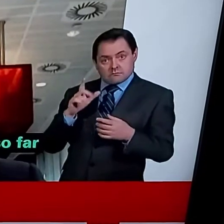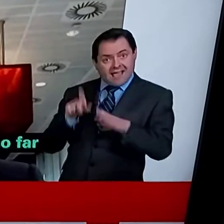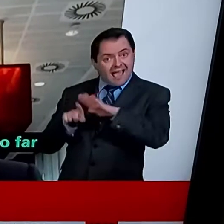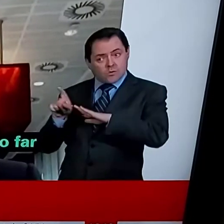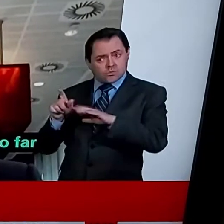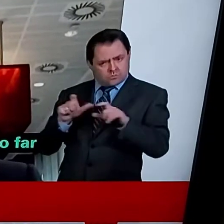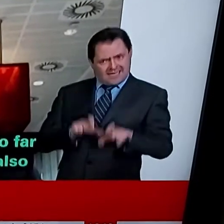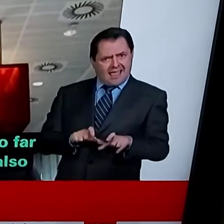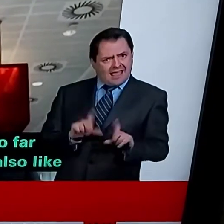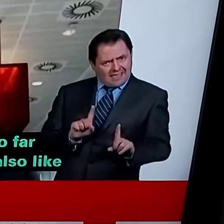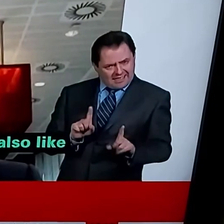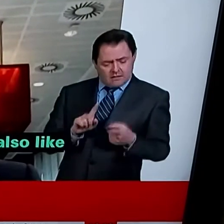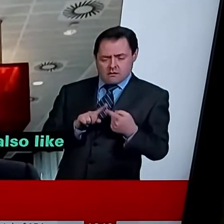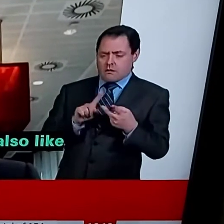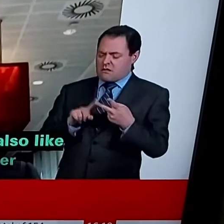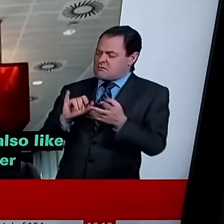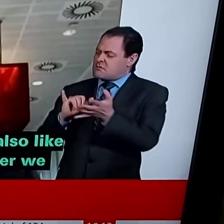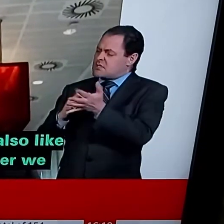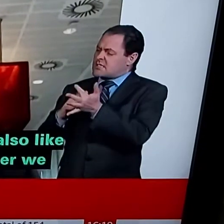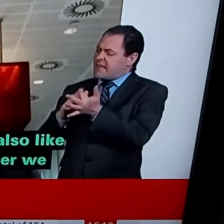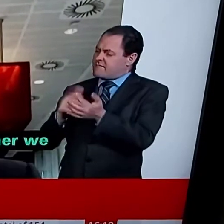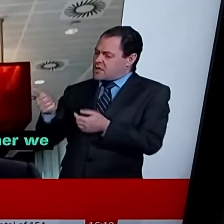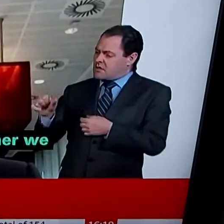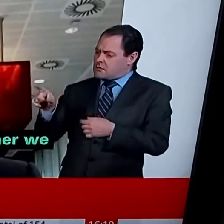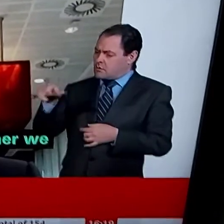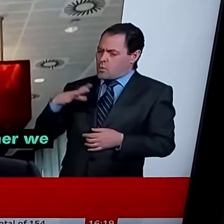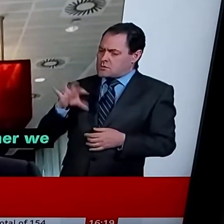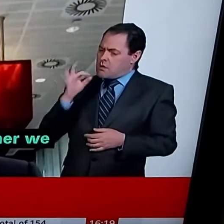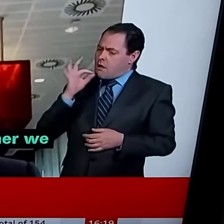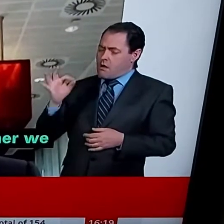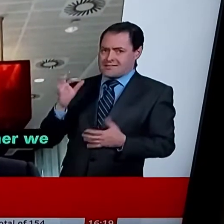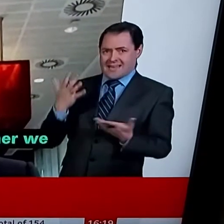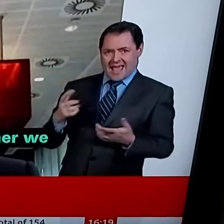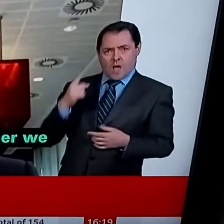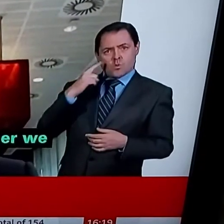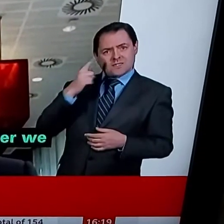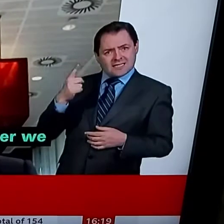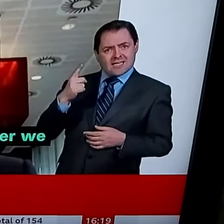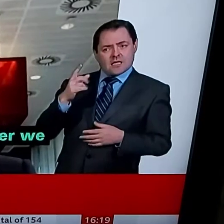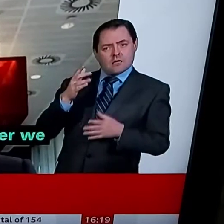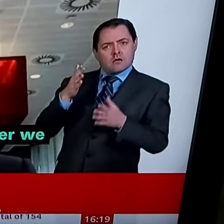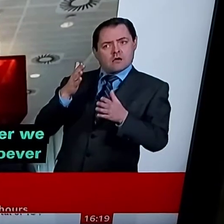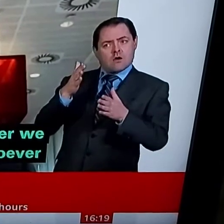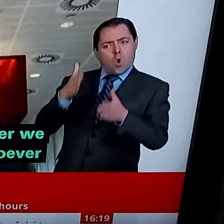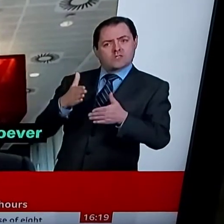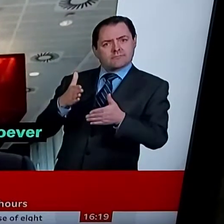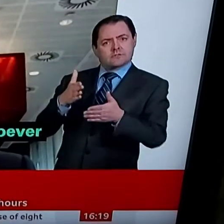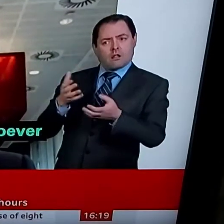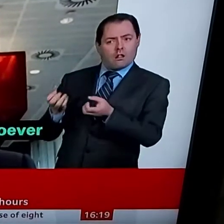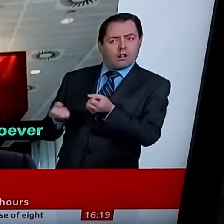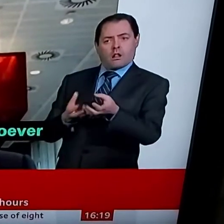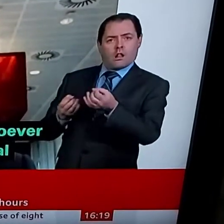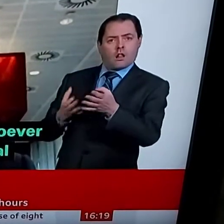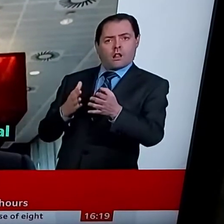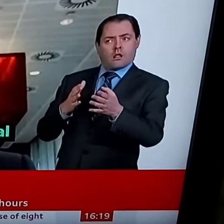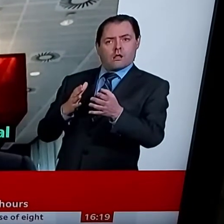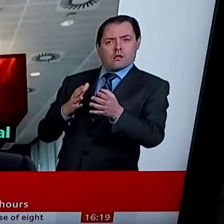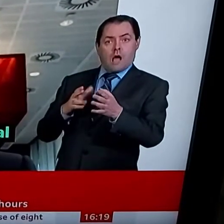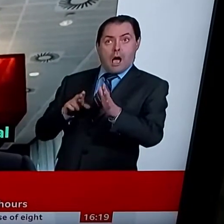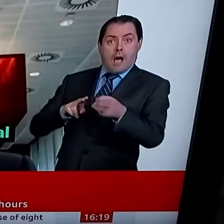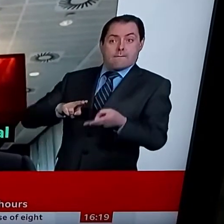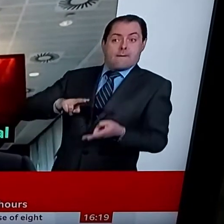should take any heart whatsoever from the flattening of hospital admissions in some parts of the country, notably London and